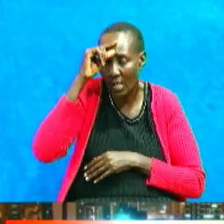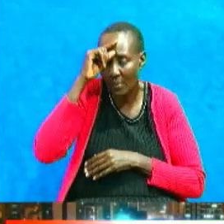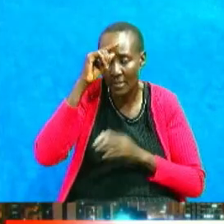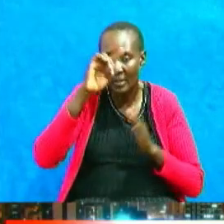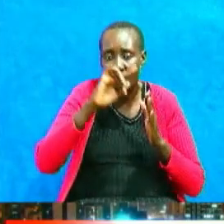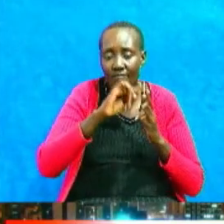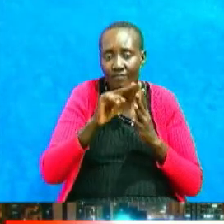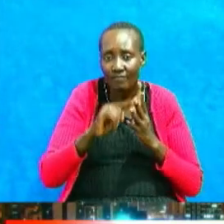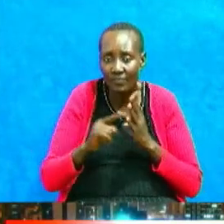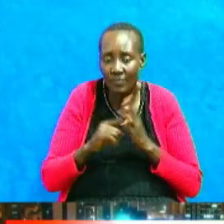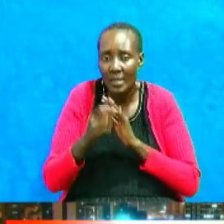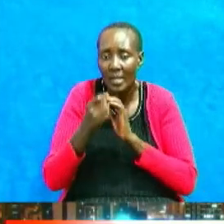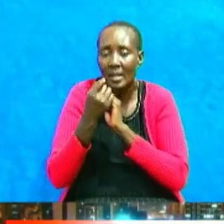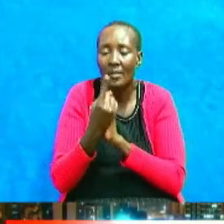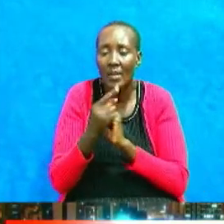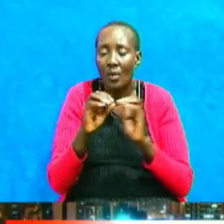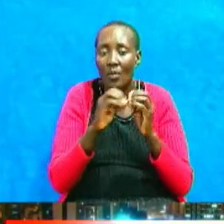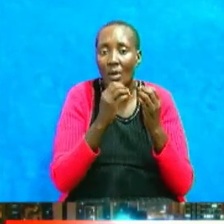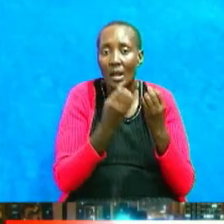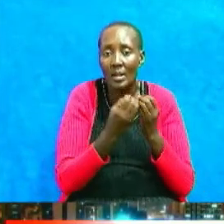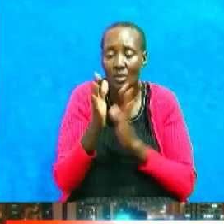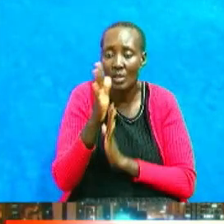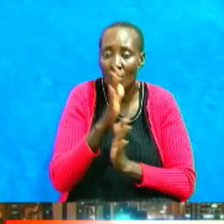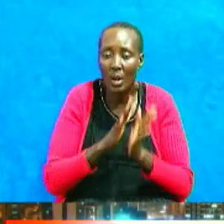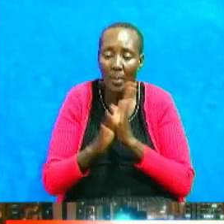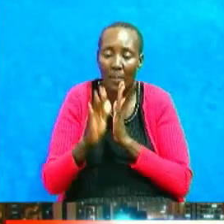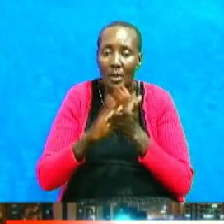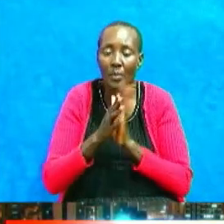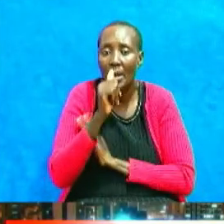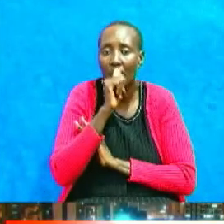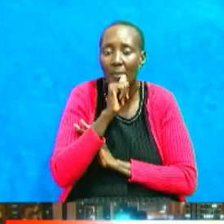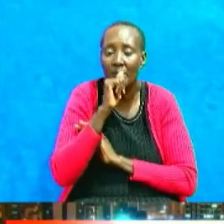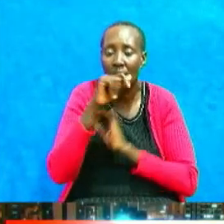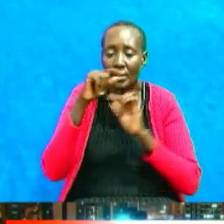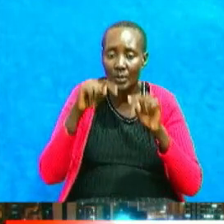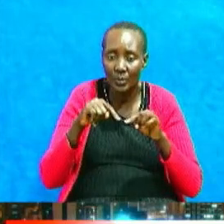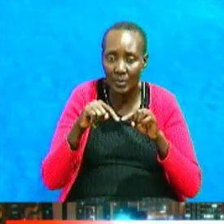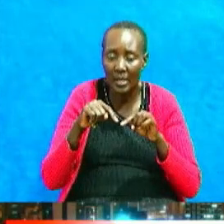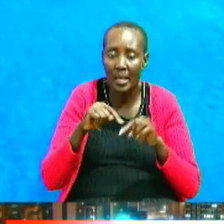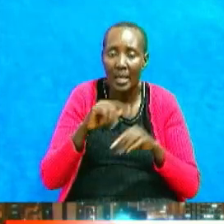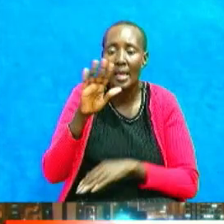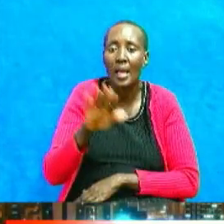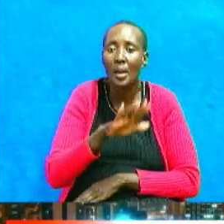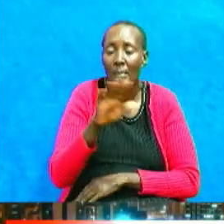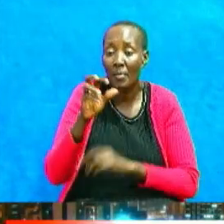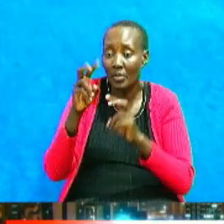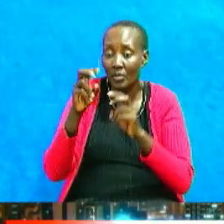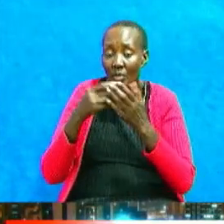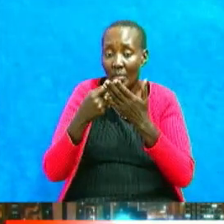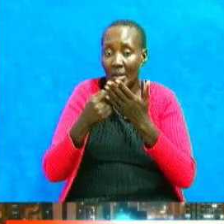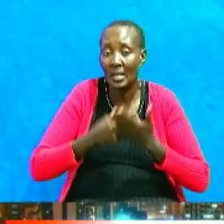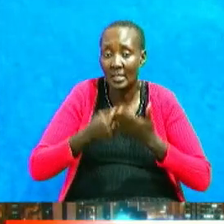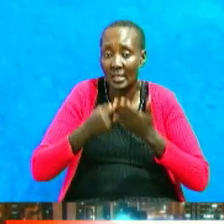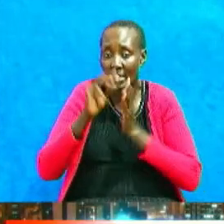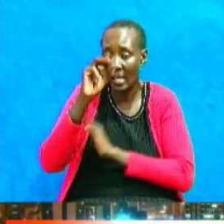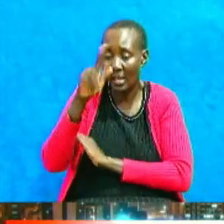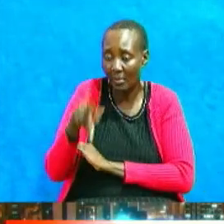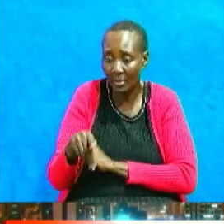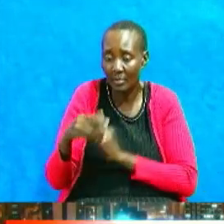kuorodhesha mashirika 11 ambayo yanapangwa kubinafsishwa. Hii leo ndani ya Bunge la Kitaifa, swala hilo limejadiliwa na wabunge,